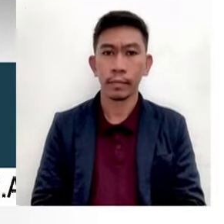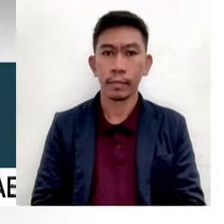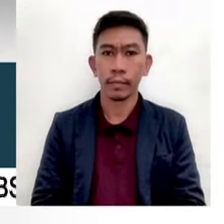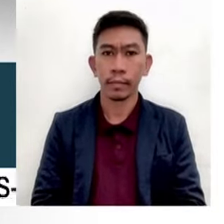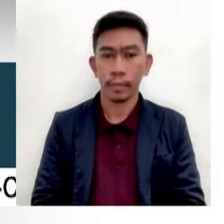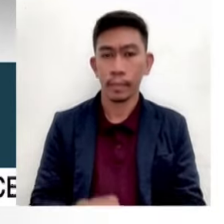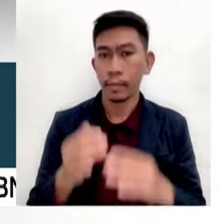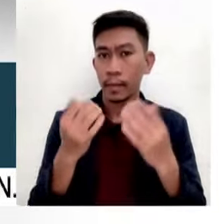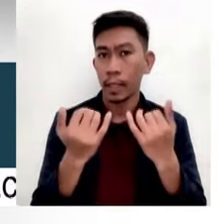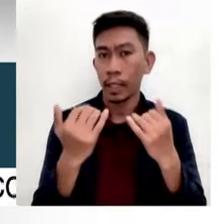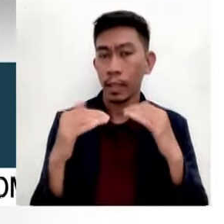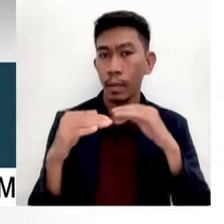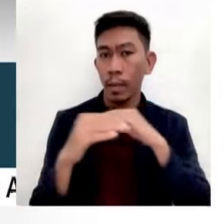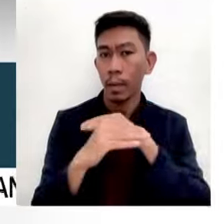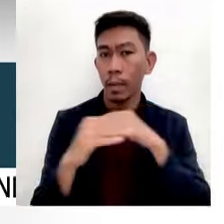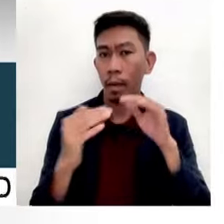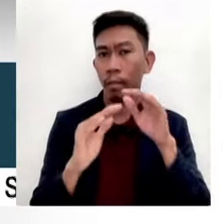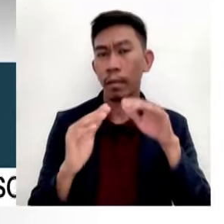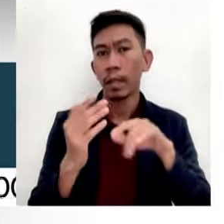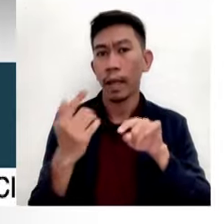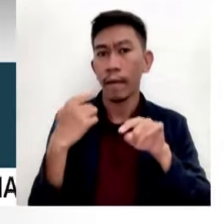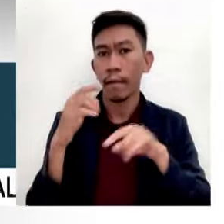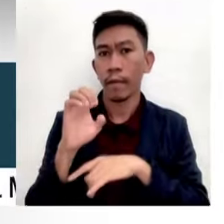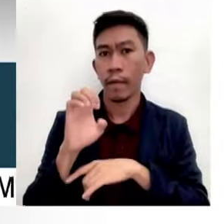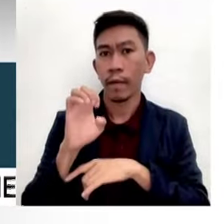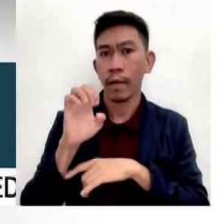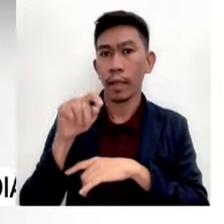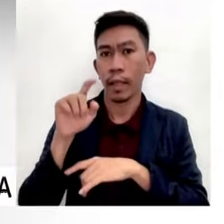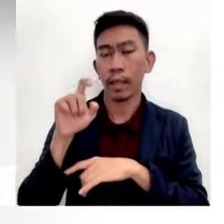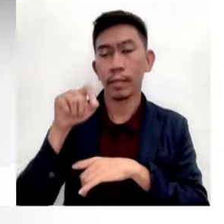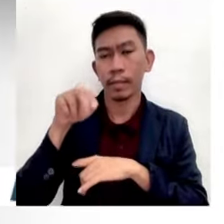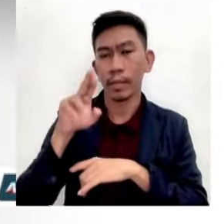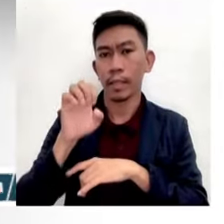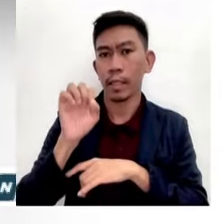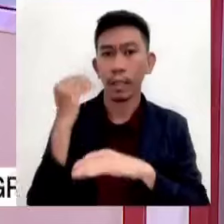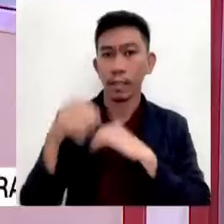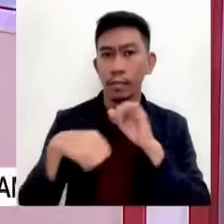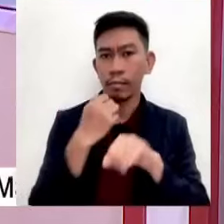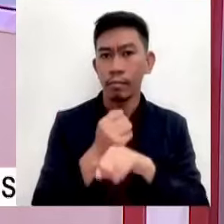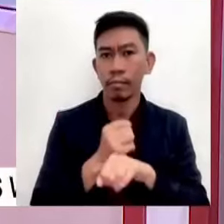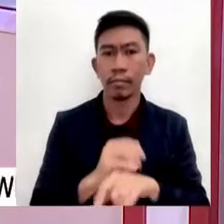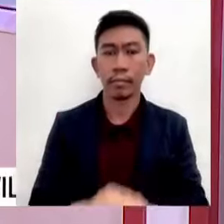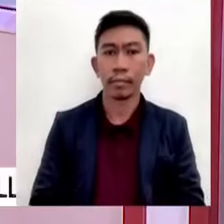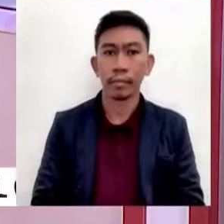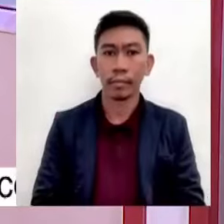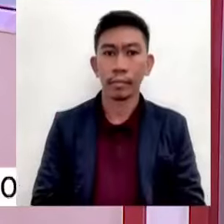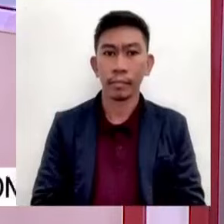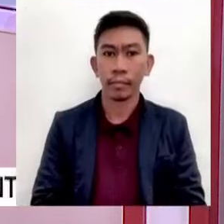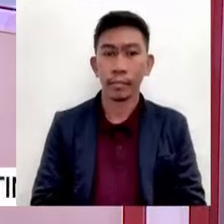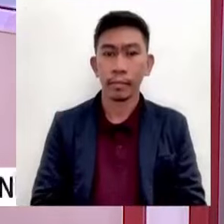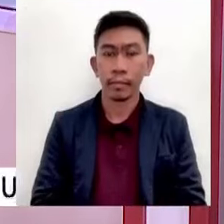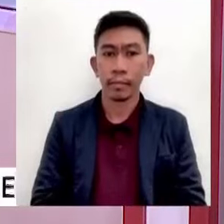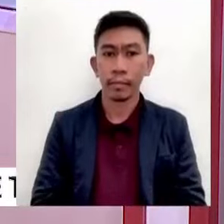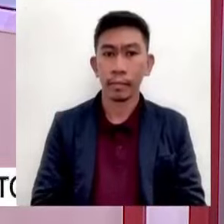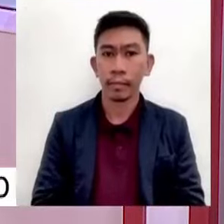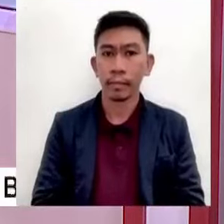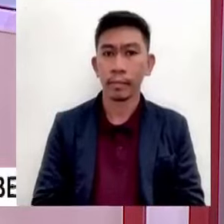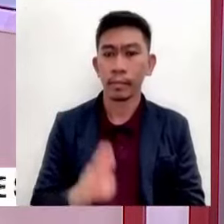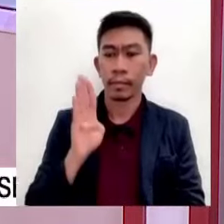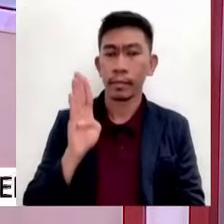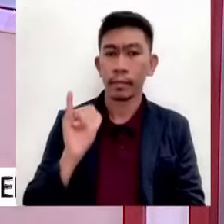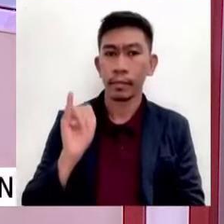expressway has been open to the public free of charge since November of last year. The Bureau of Internal Revenue setting